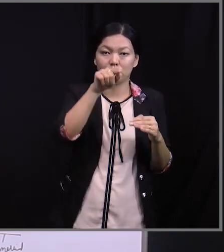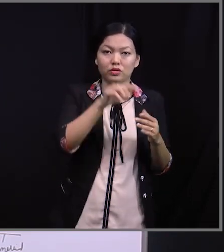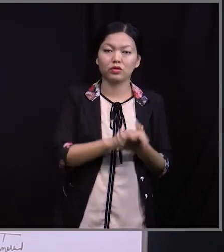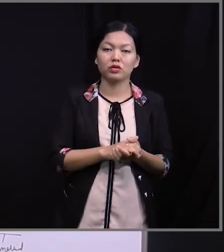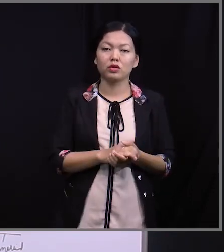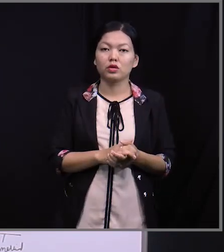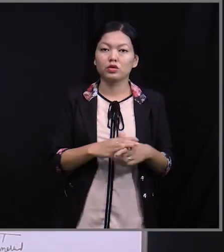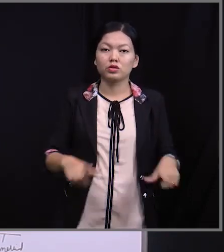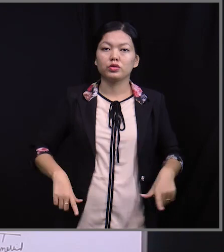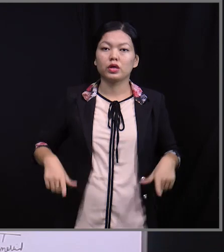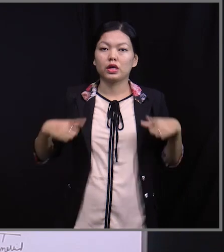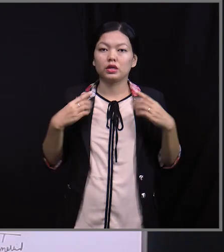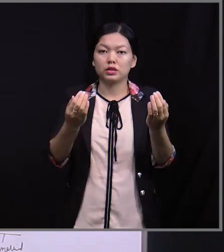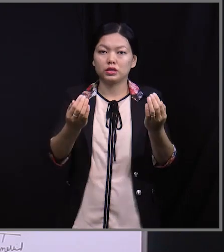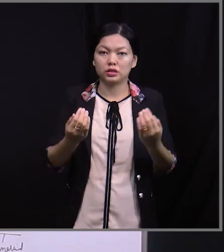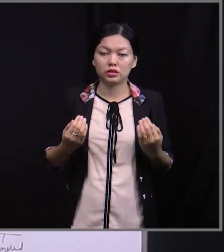benefits, safety benefits, and